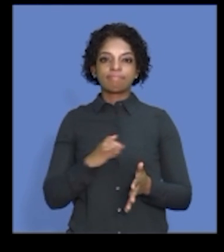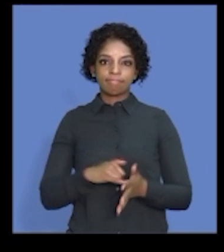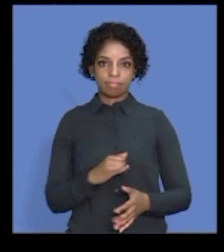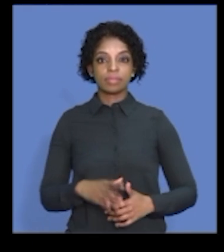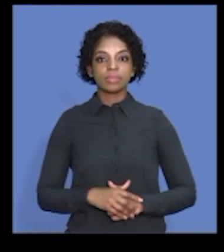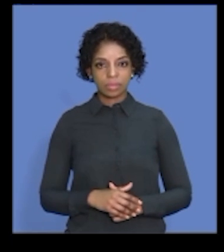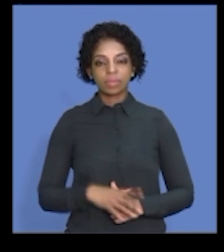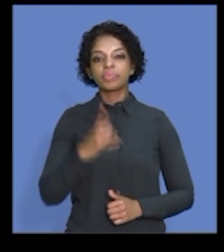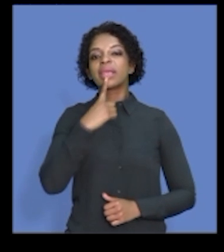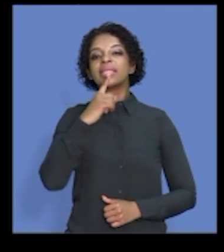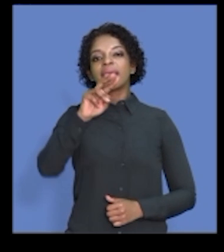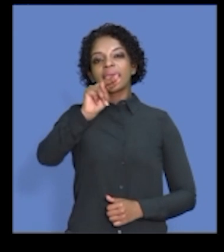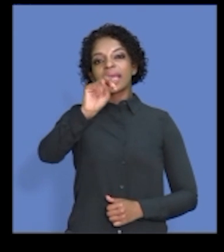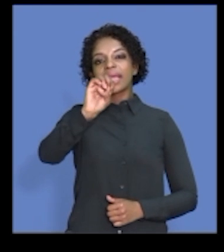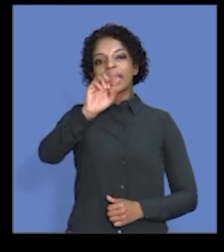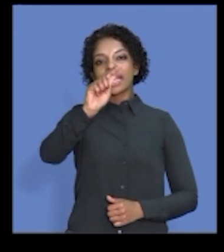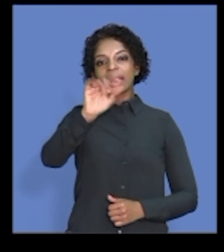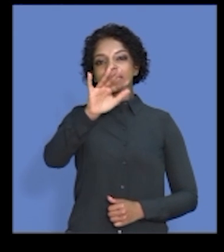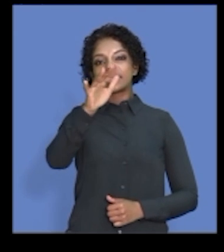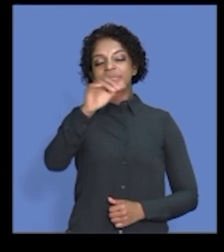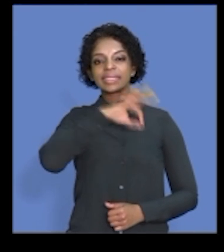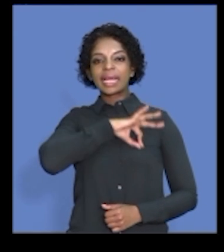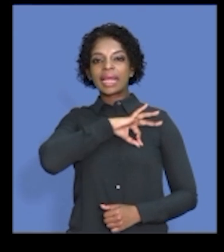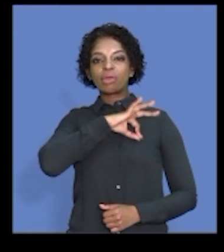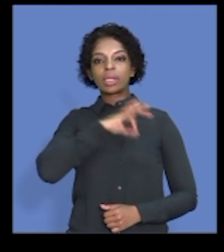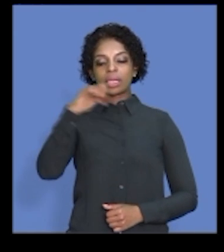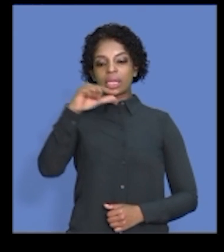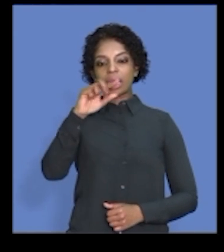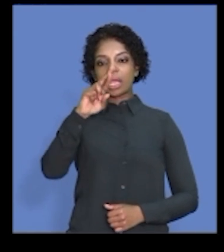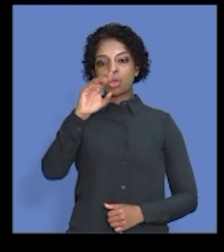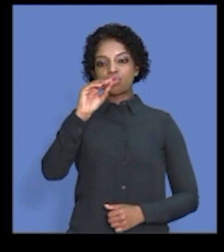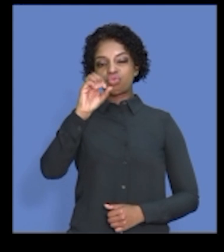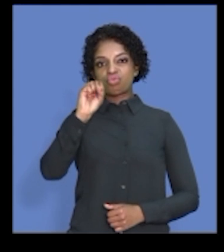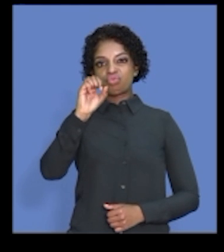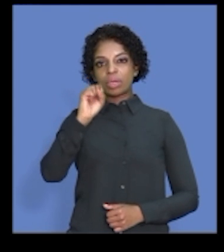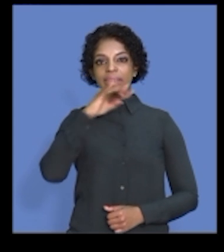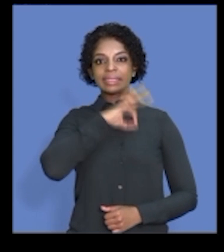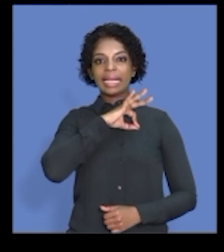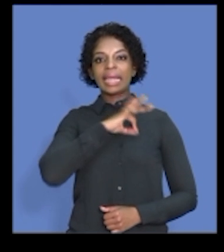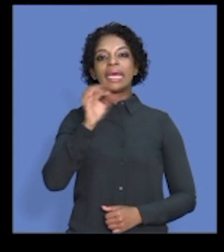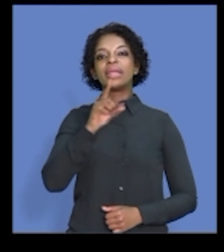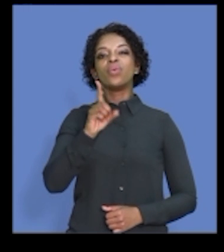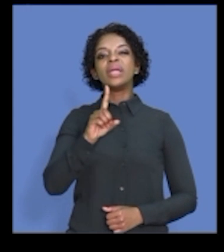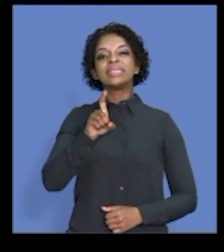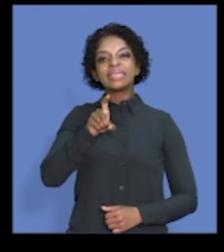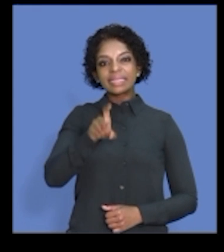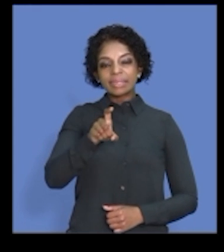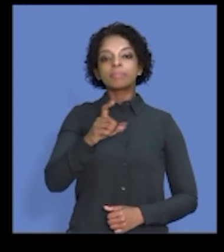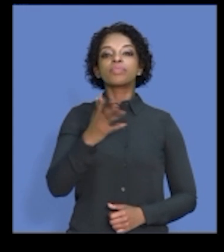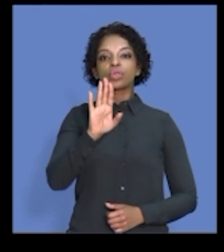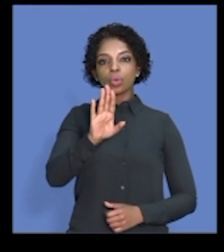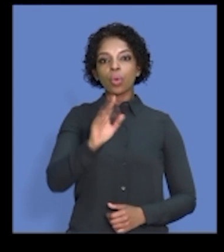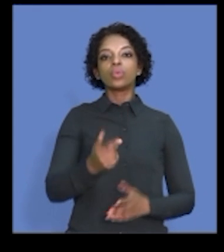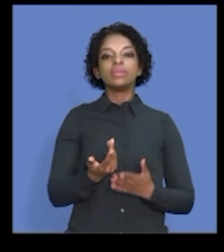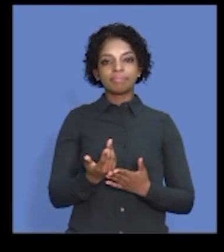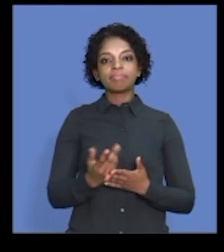net salary, right? What is net salary? Gross salary less your deductions. Watch what I'm